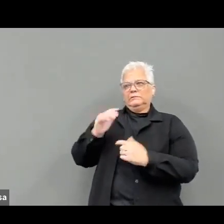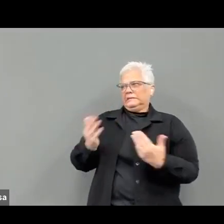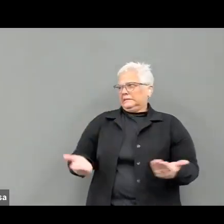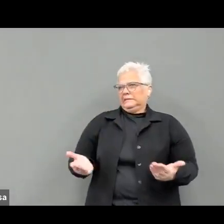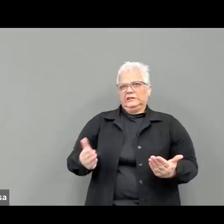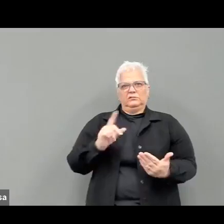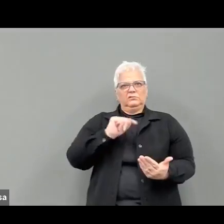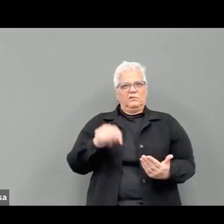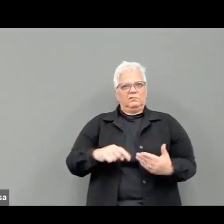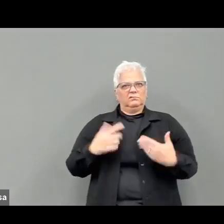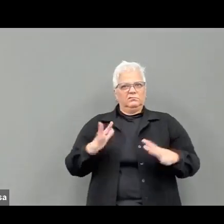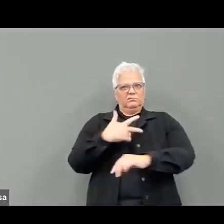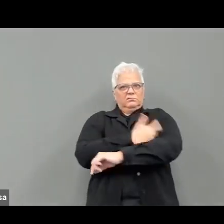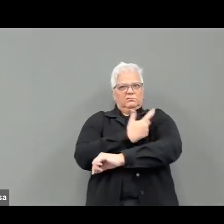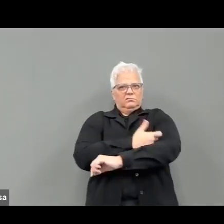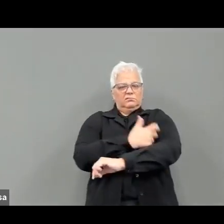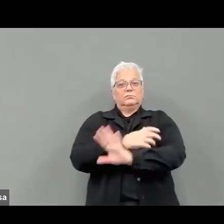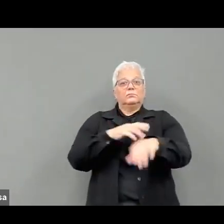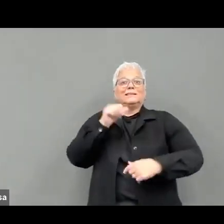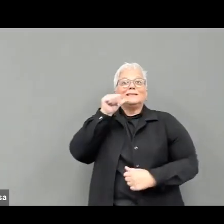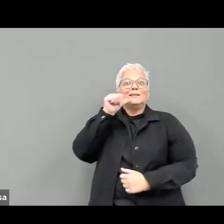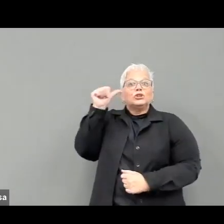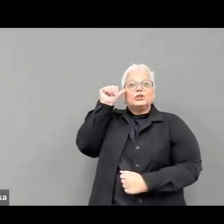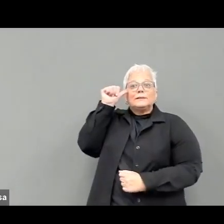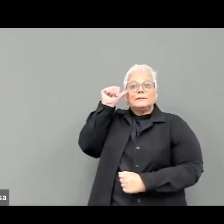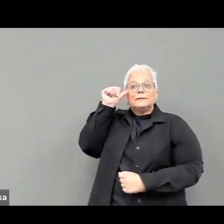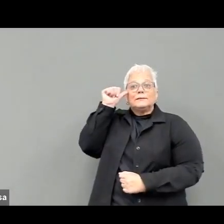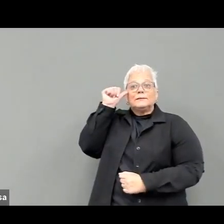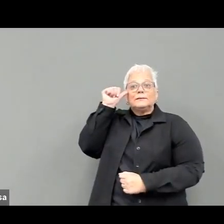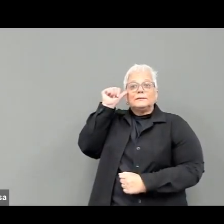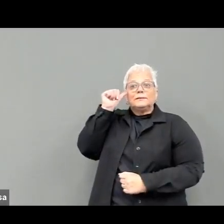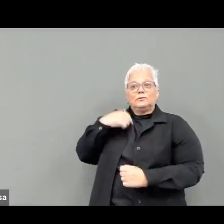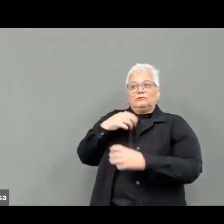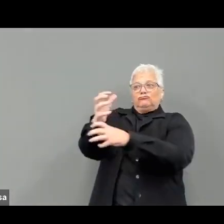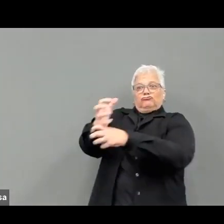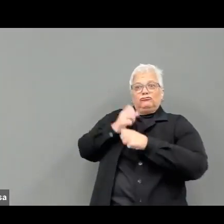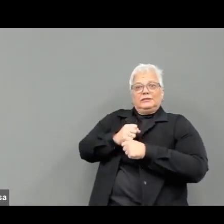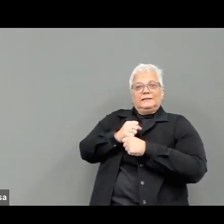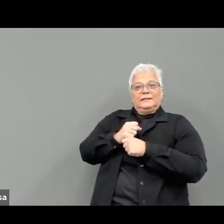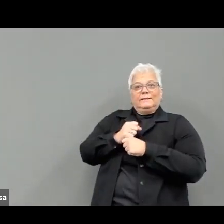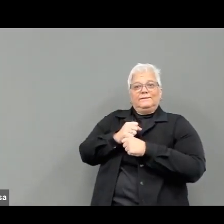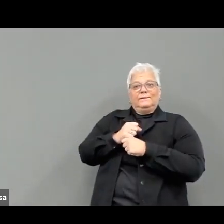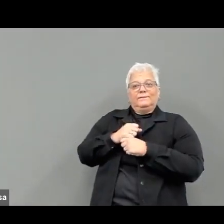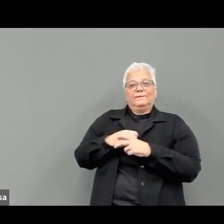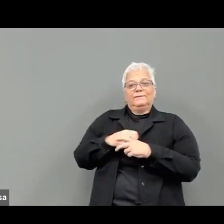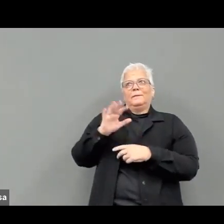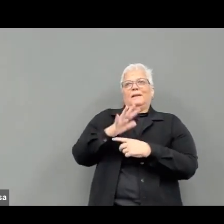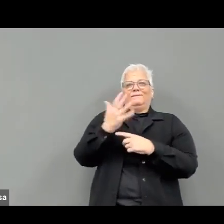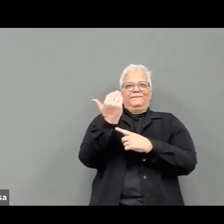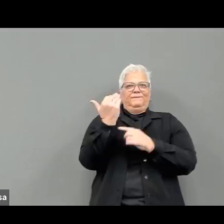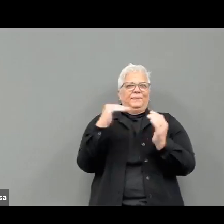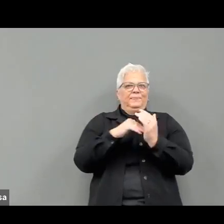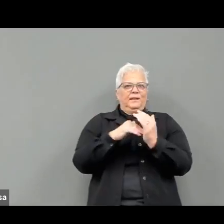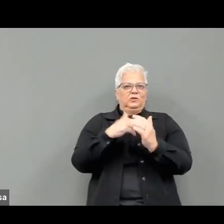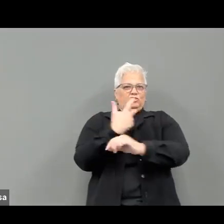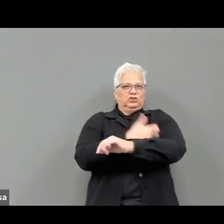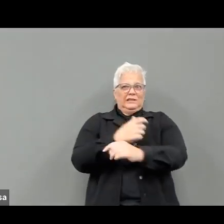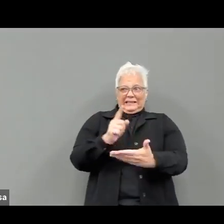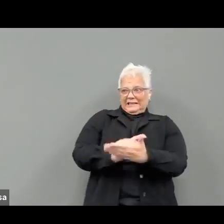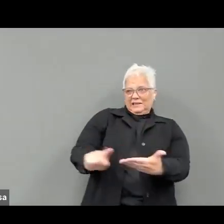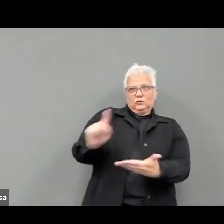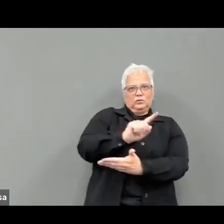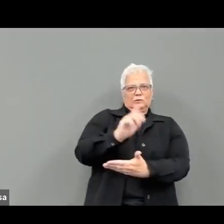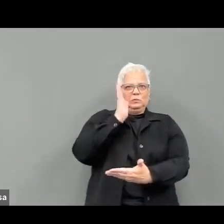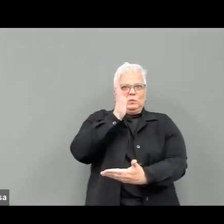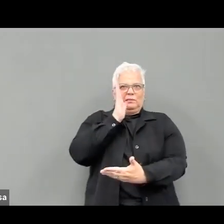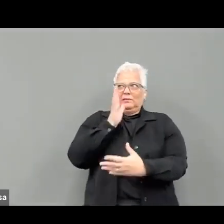15,750 vaccines for Tulsa County to use next week. THD will use 8,000 doses for our operations and will deliver the rest to our